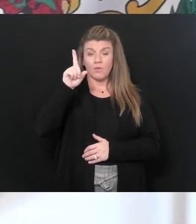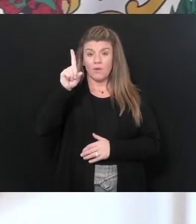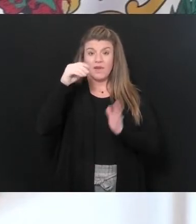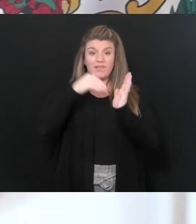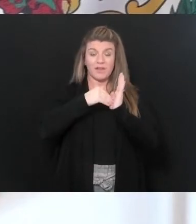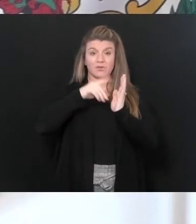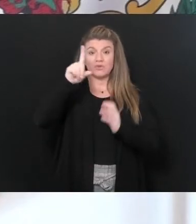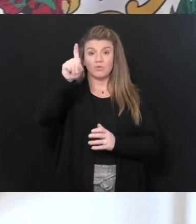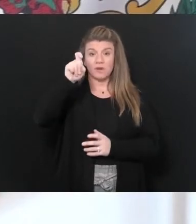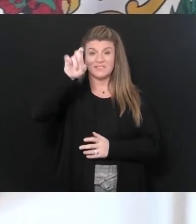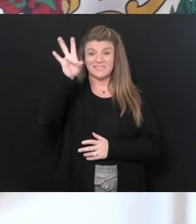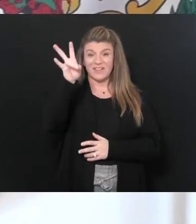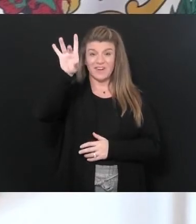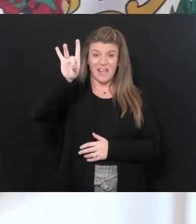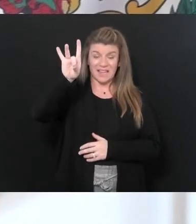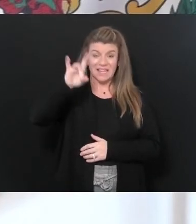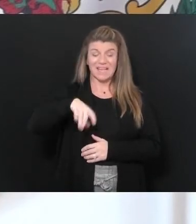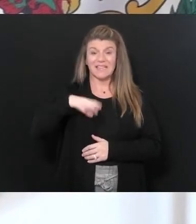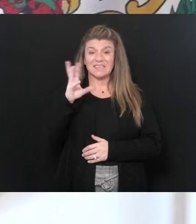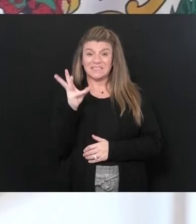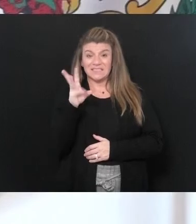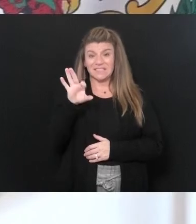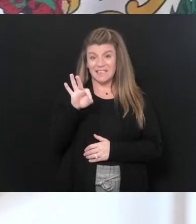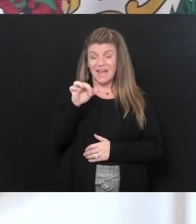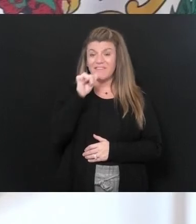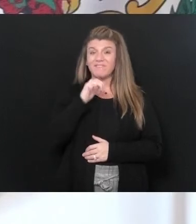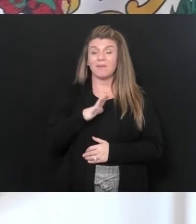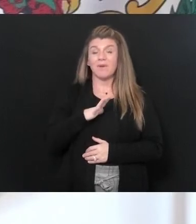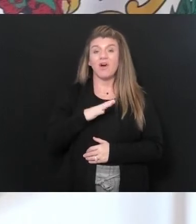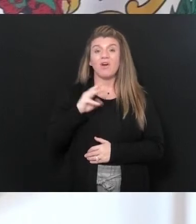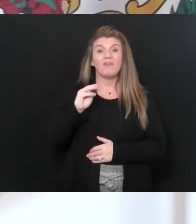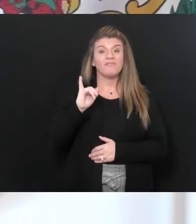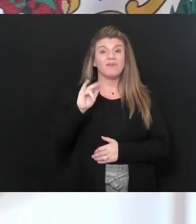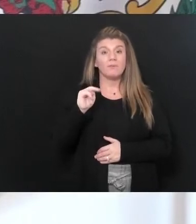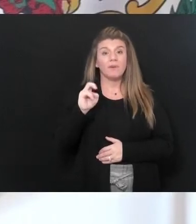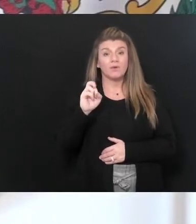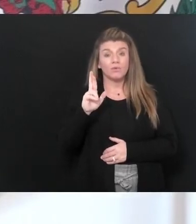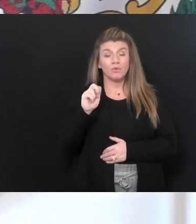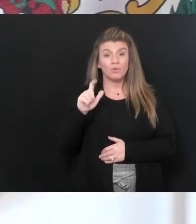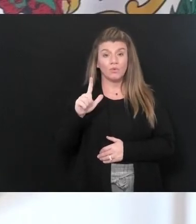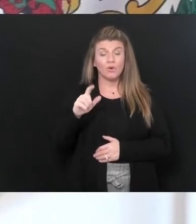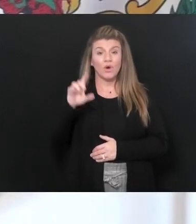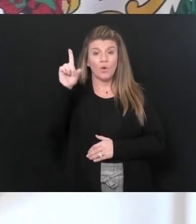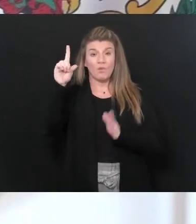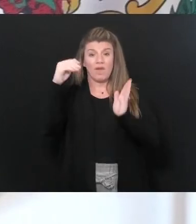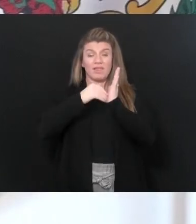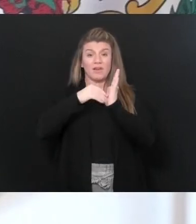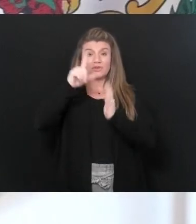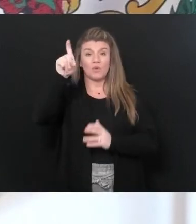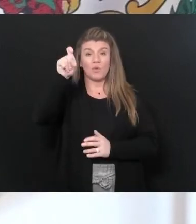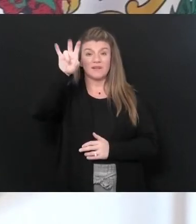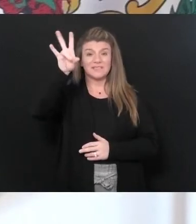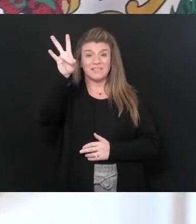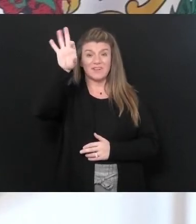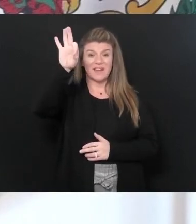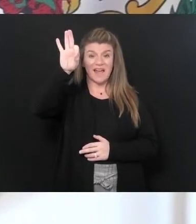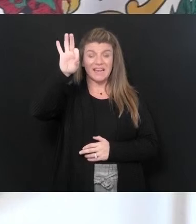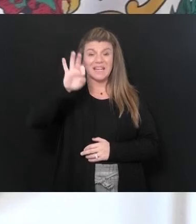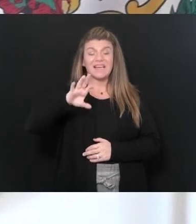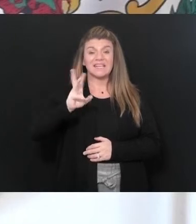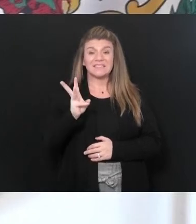Our 1,178th death, a 69-year-old female from Mineral County. Our 1,179th death,